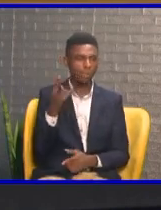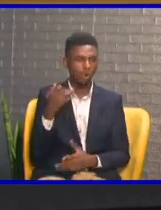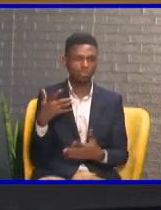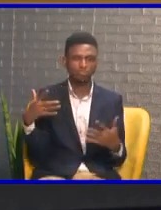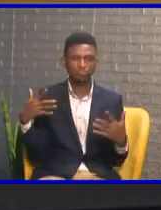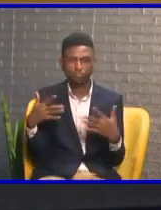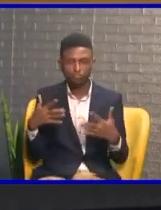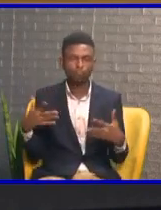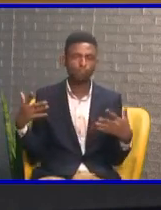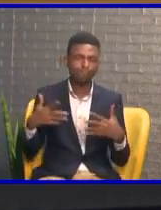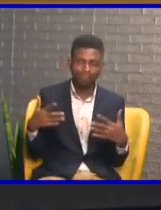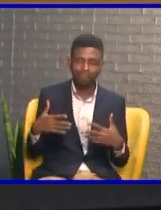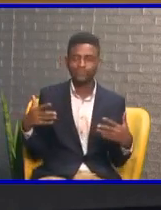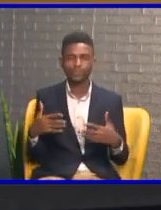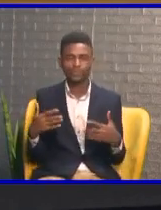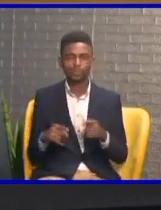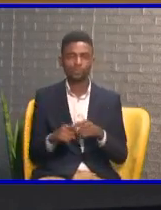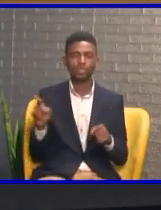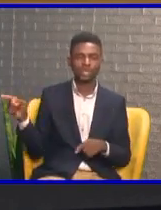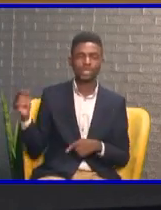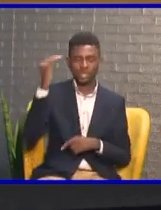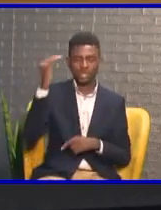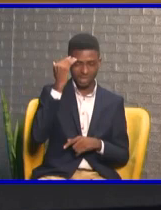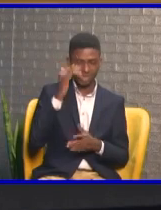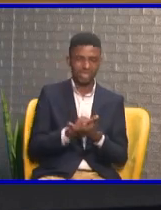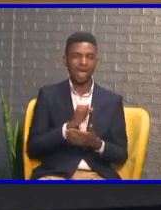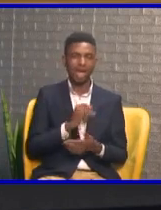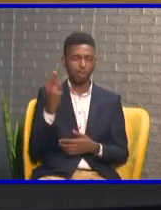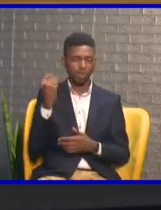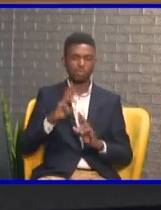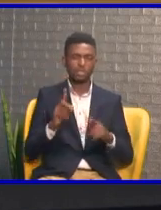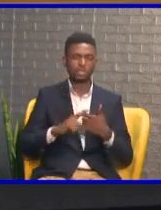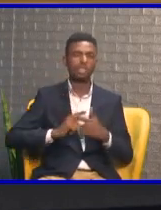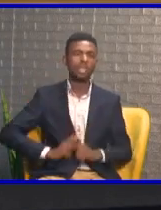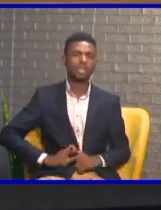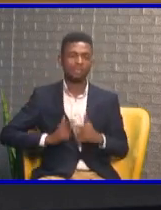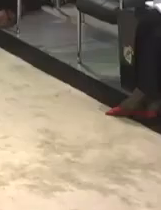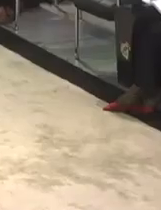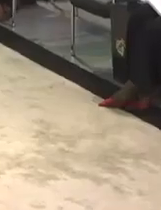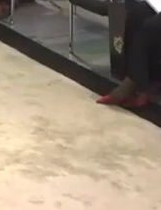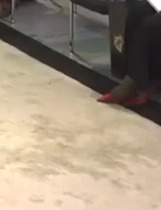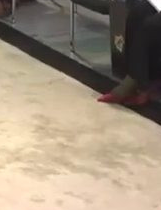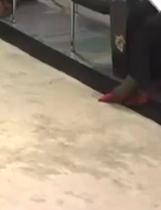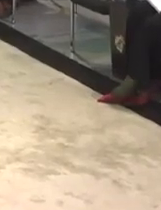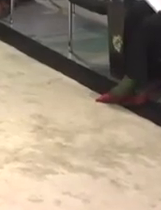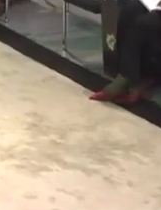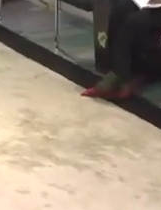hey, hallelujah. But I knew I was good to go. Say amen, somebody. Amen. What kept me